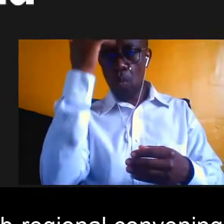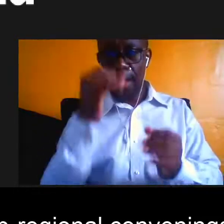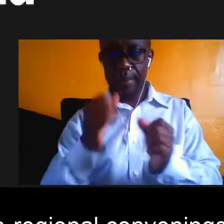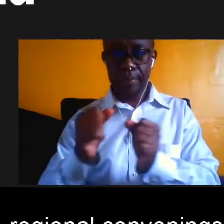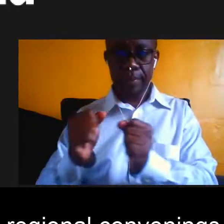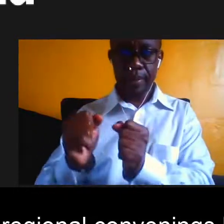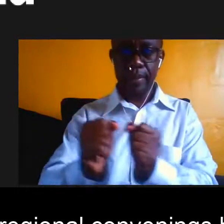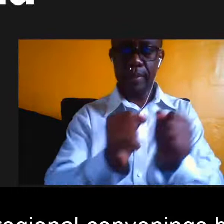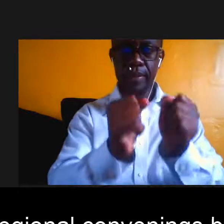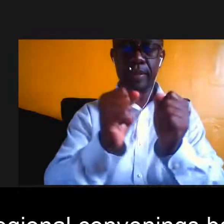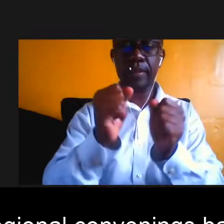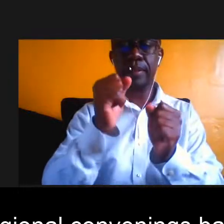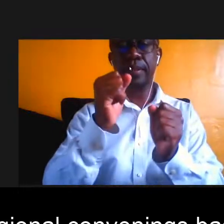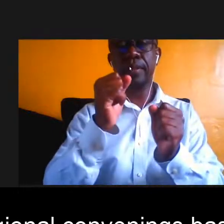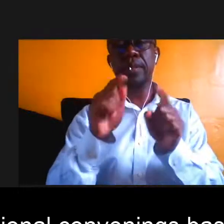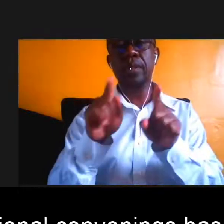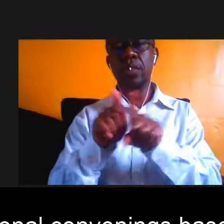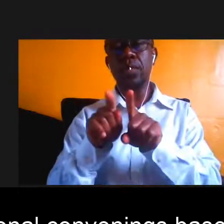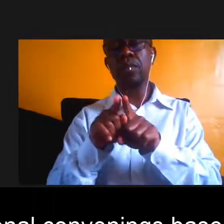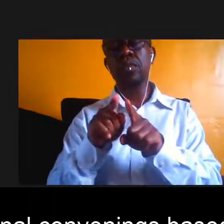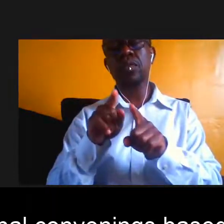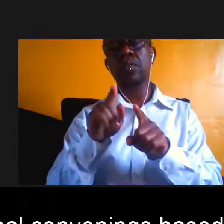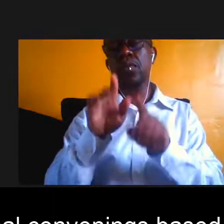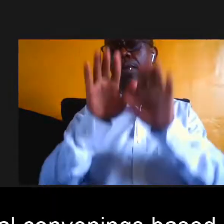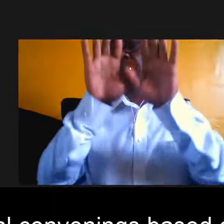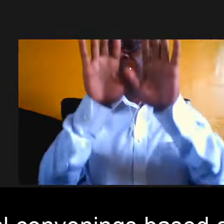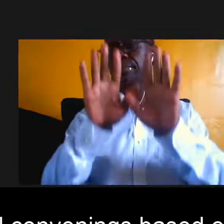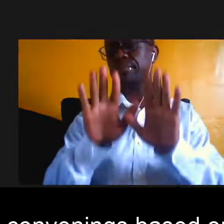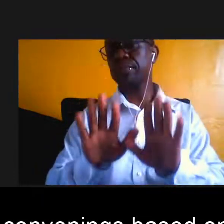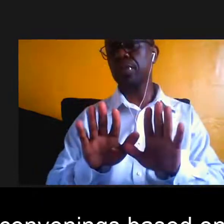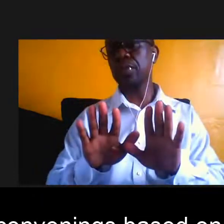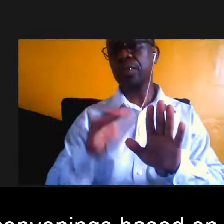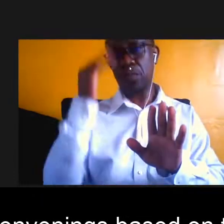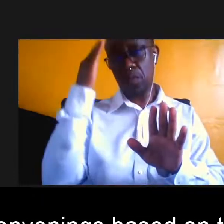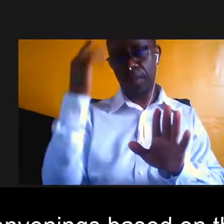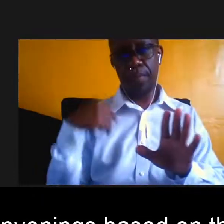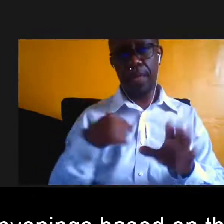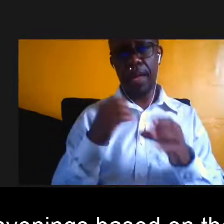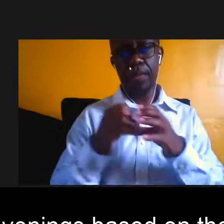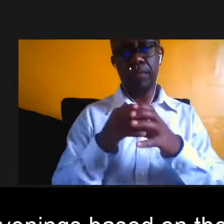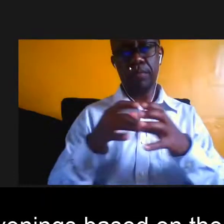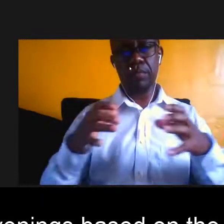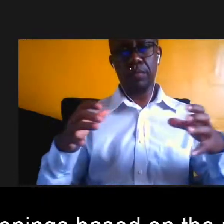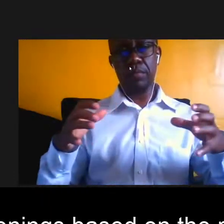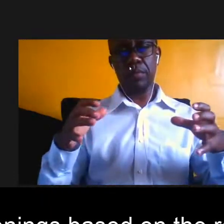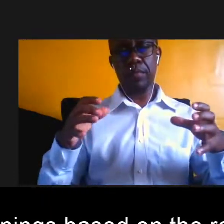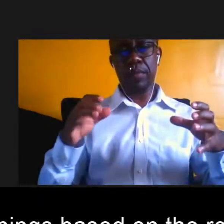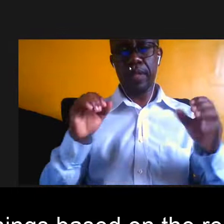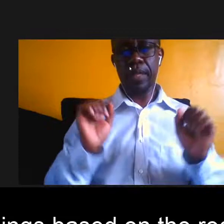why we need to have one. We need to, because we have grown. We cannot continue